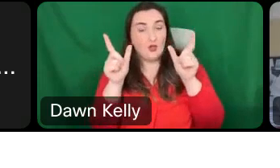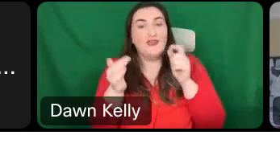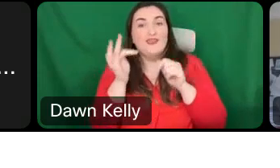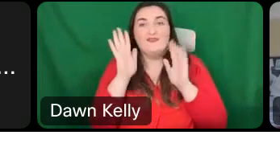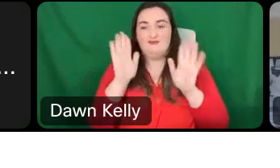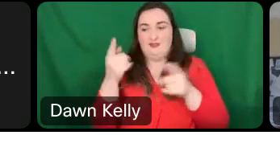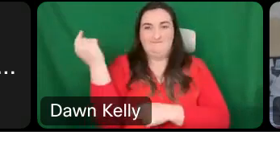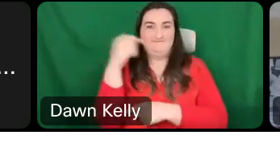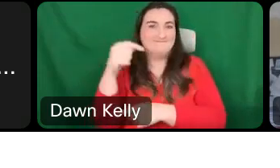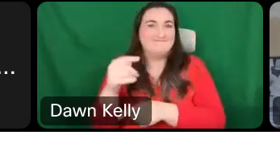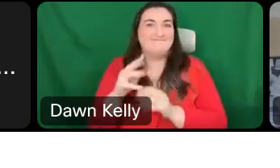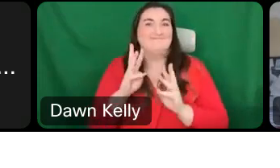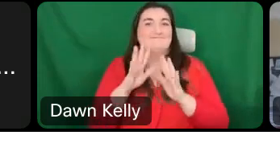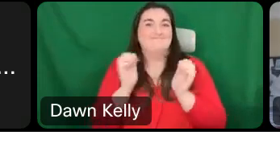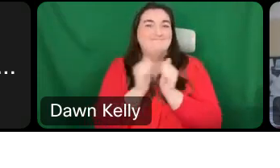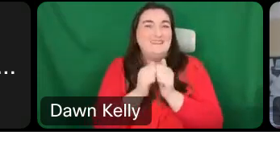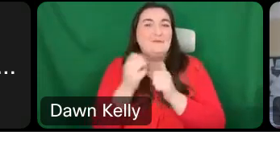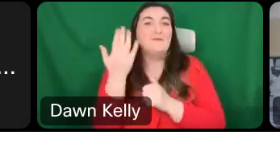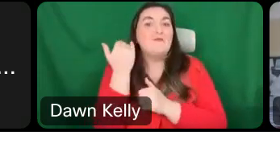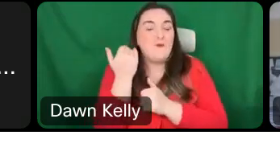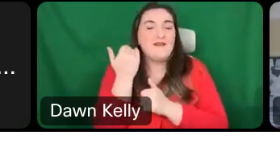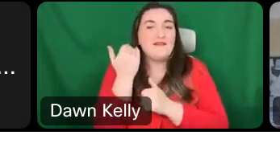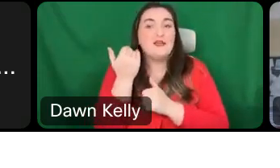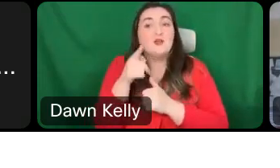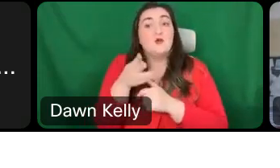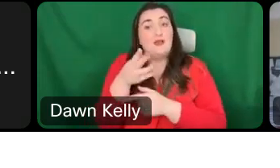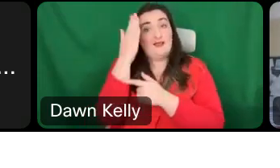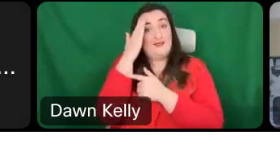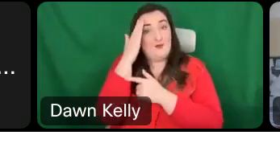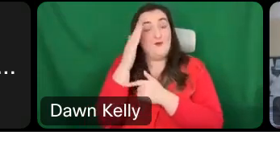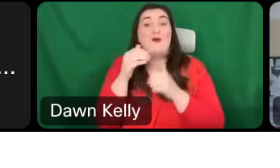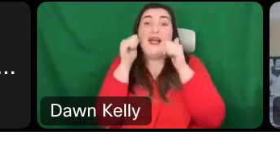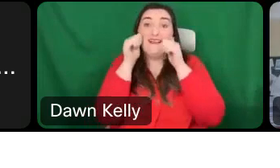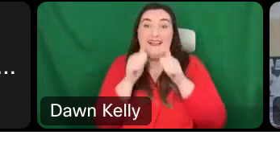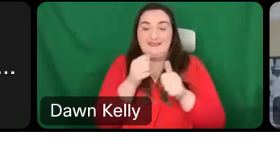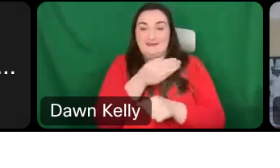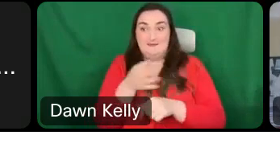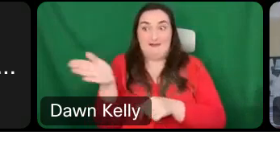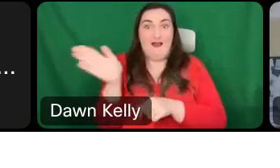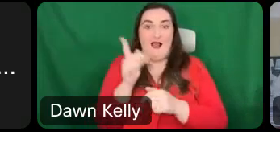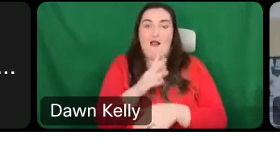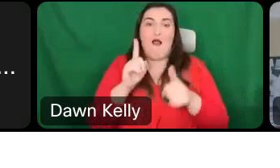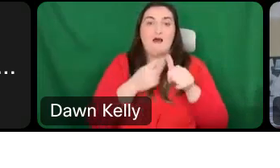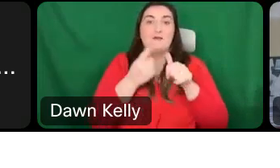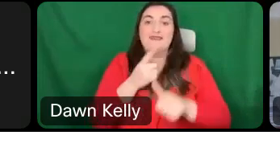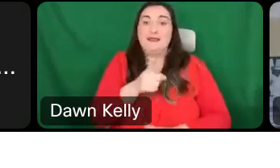these webinars before, you'll know that attendees are automatically muted, but you